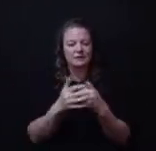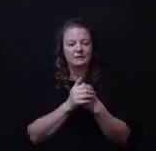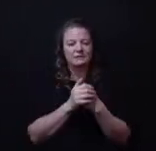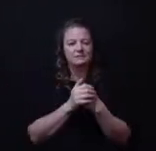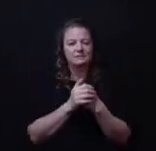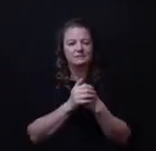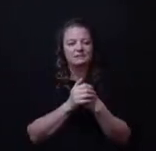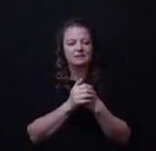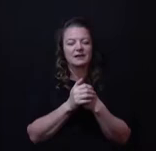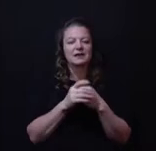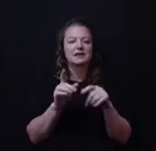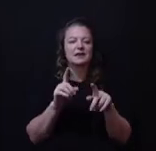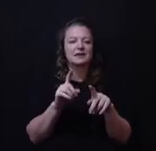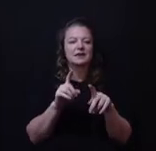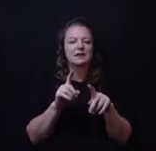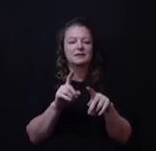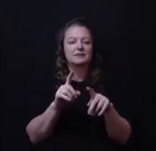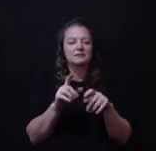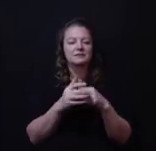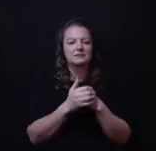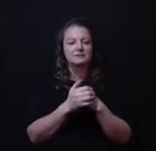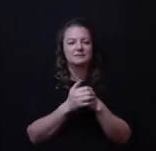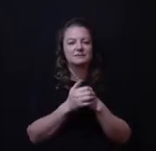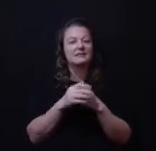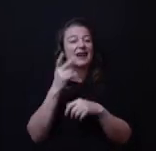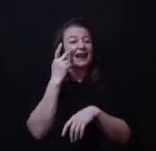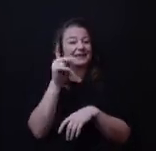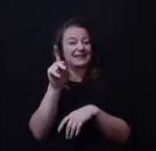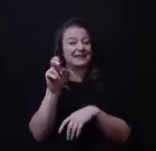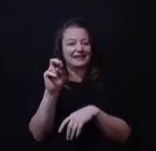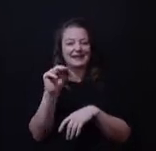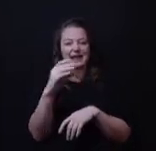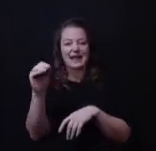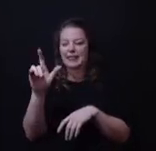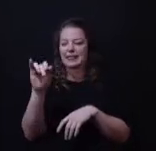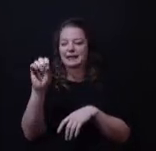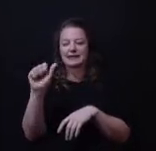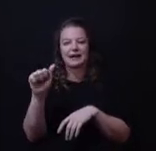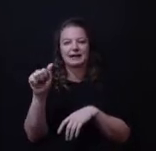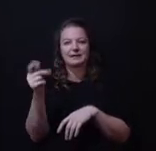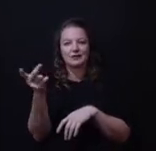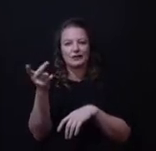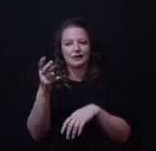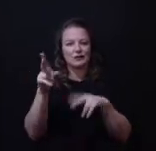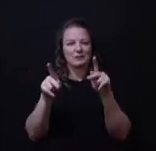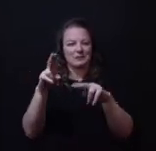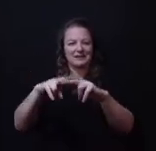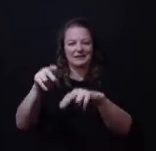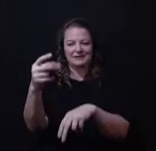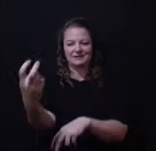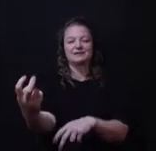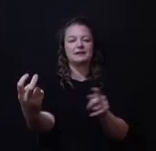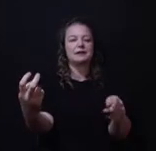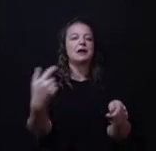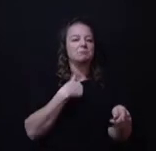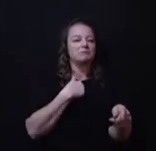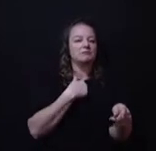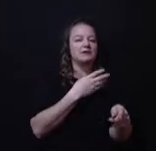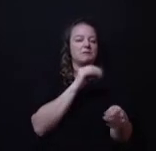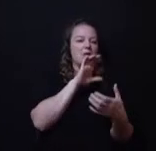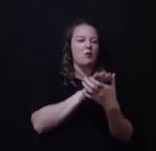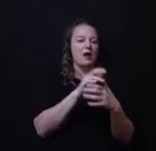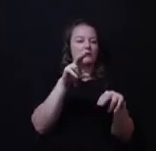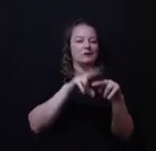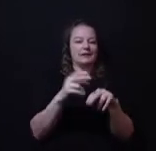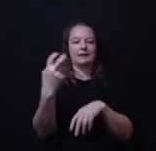Right up there where Ken and Lisa are. You know, Ken, what are you like? Hey, Ken. Hey, Lisa. Right there where Ken and Lisa are sitting, that's where Stacy and I were sitting.